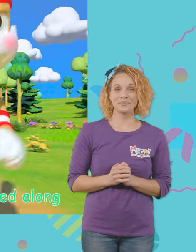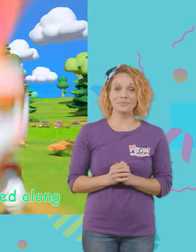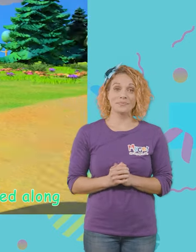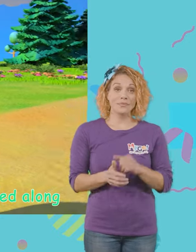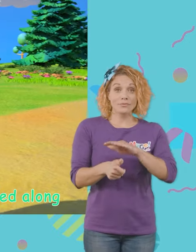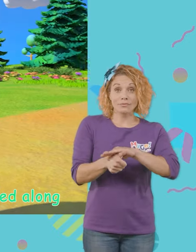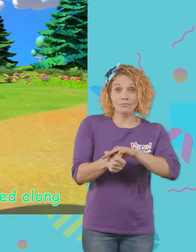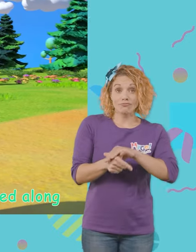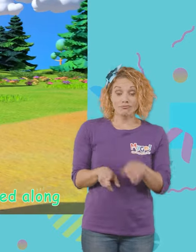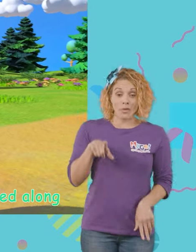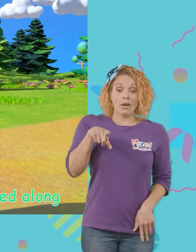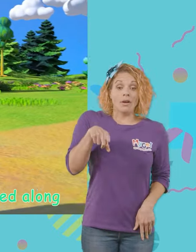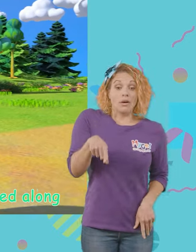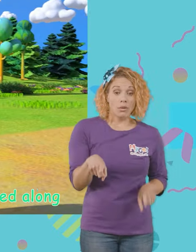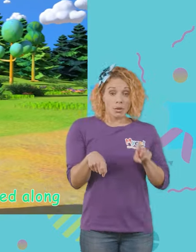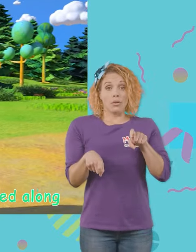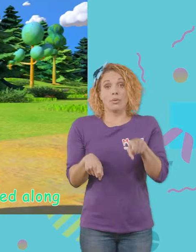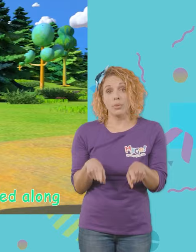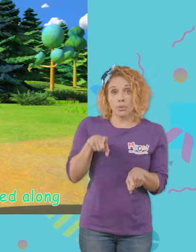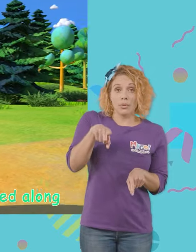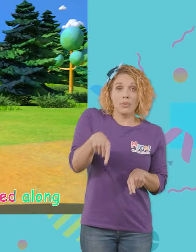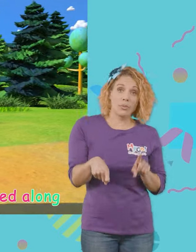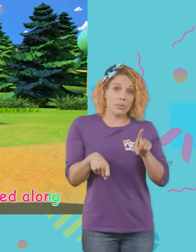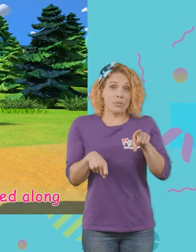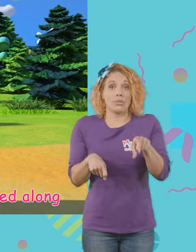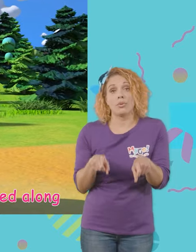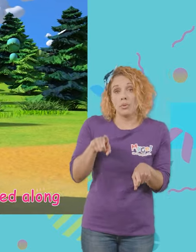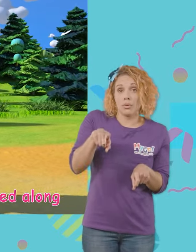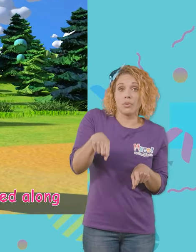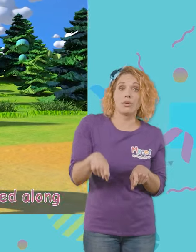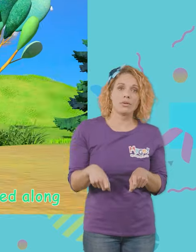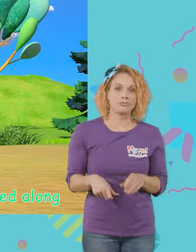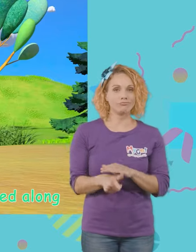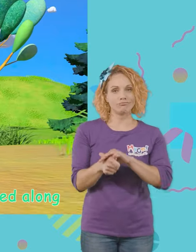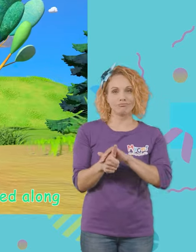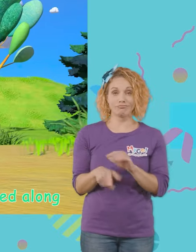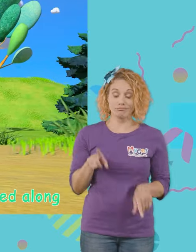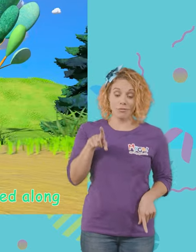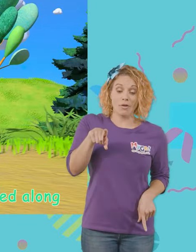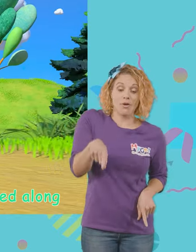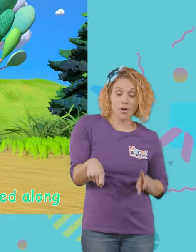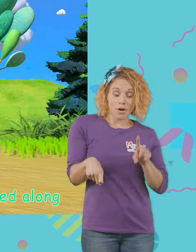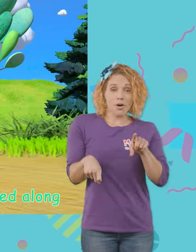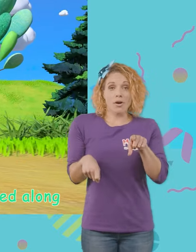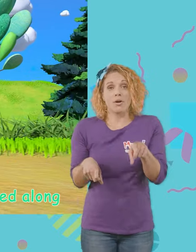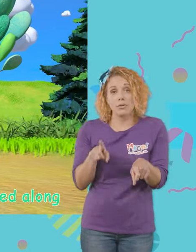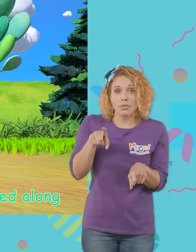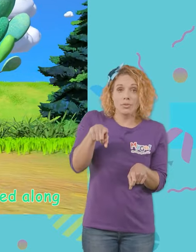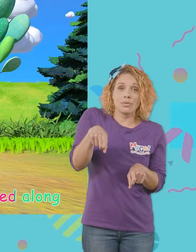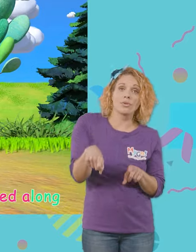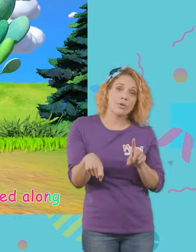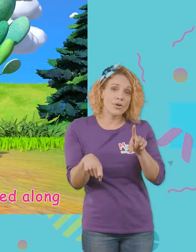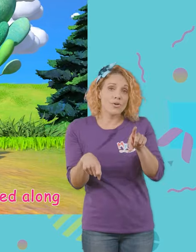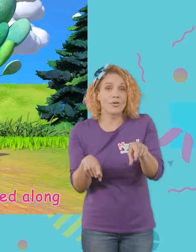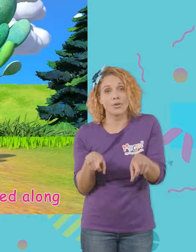The lagging tortoise very slowly crawled along The lagging tortoise very slowly